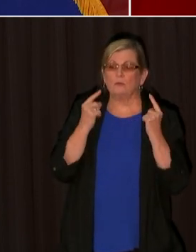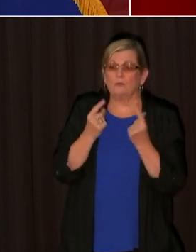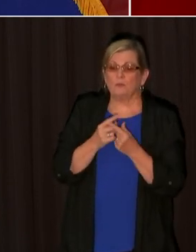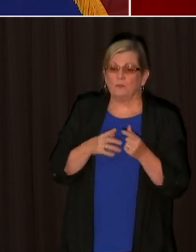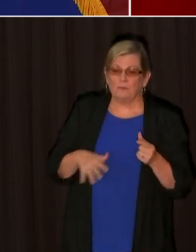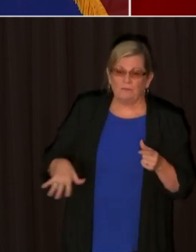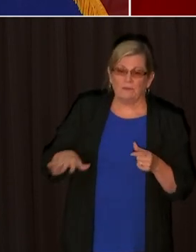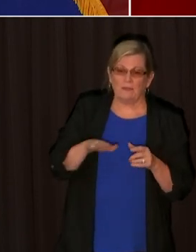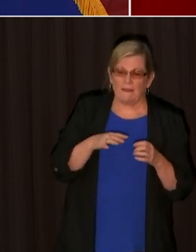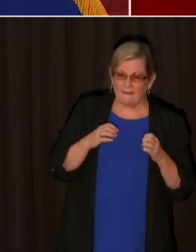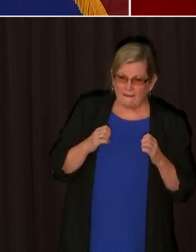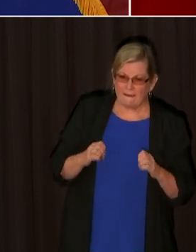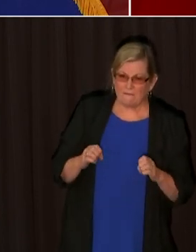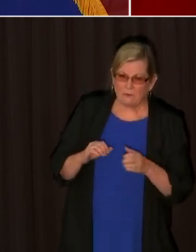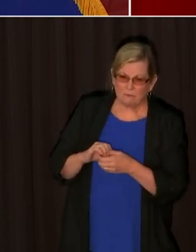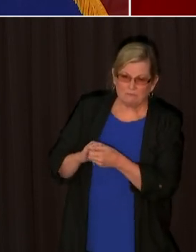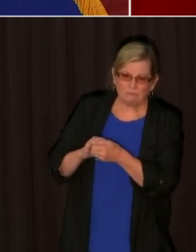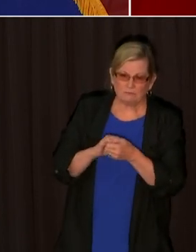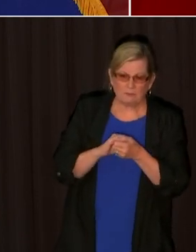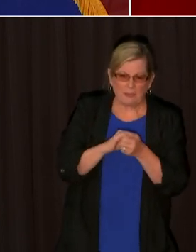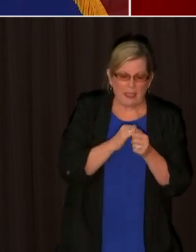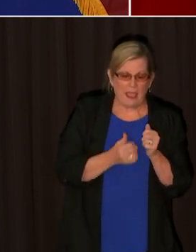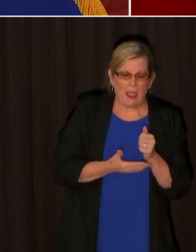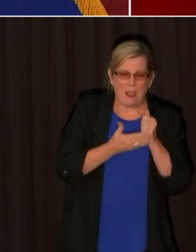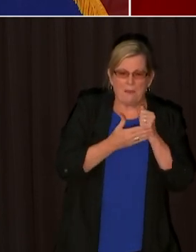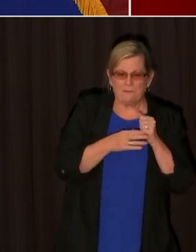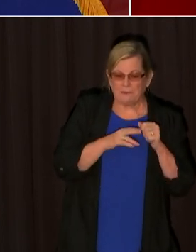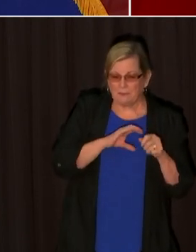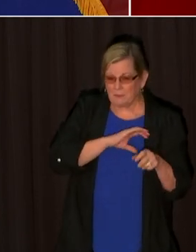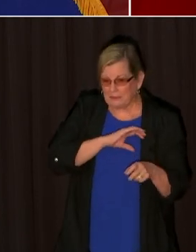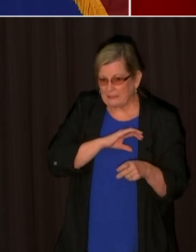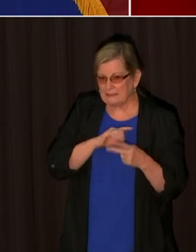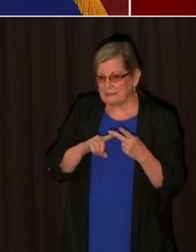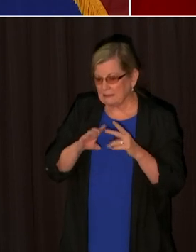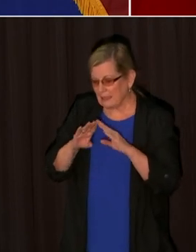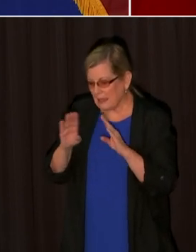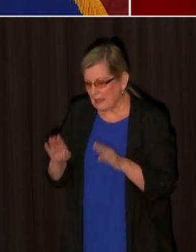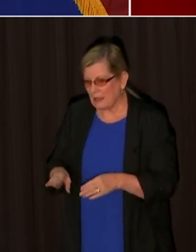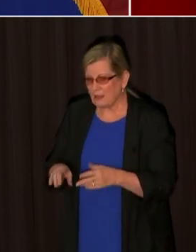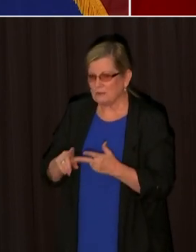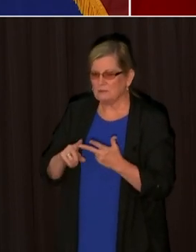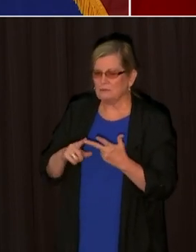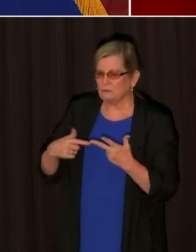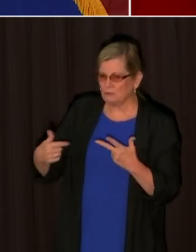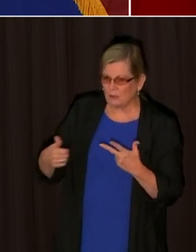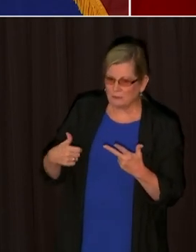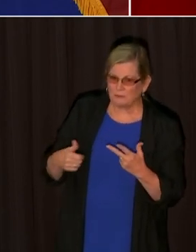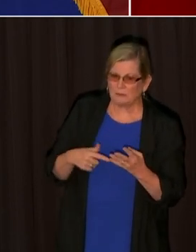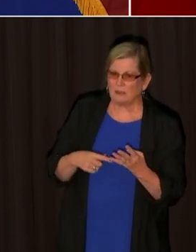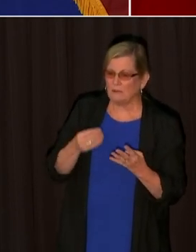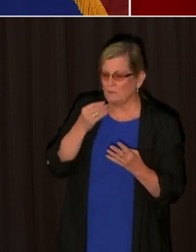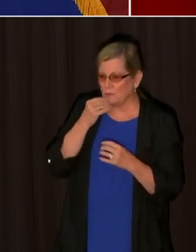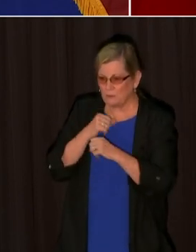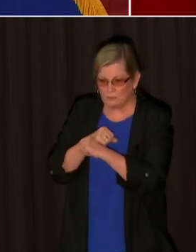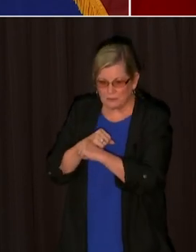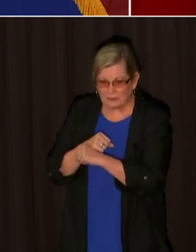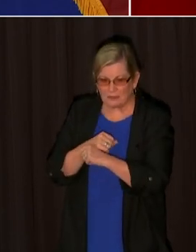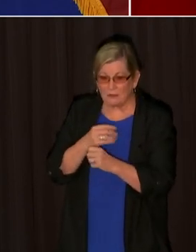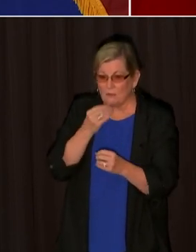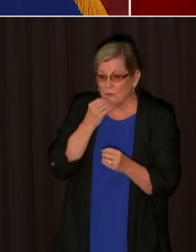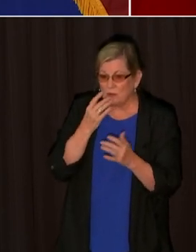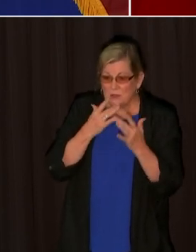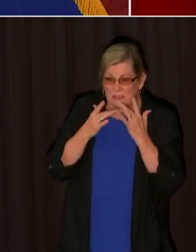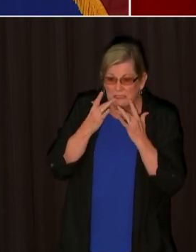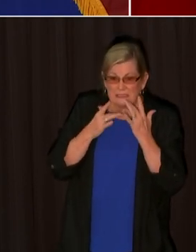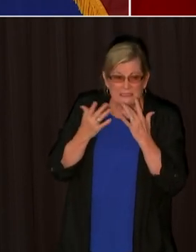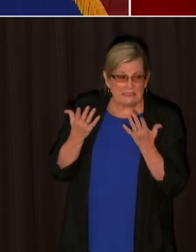have to help. As I said, policing, housing, transportation, food securities or food insecurities that'll have to play a role in